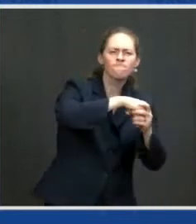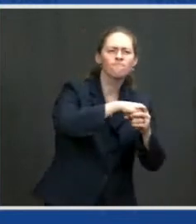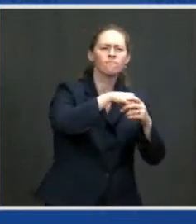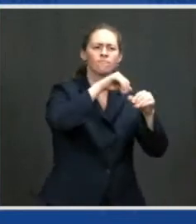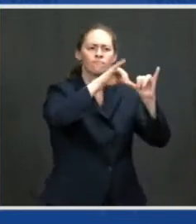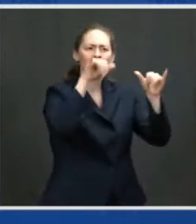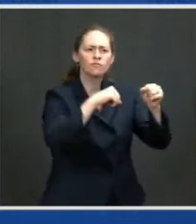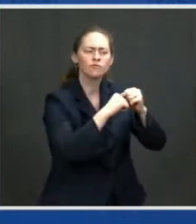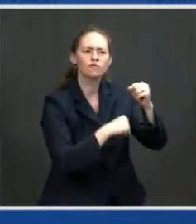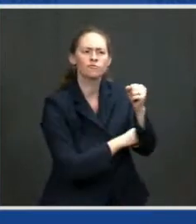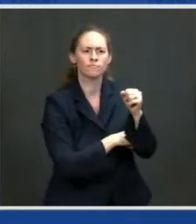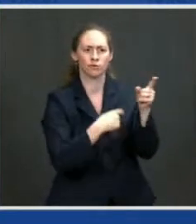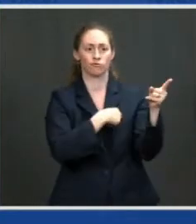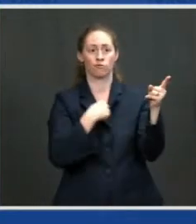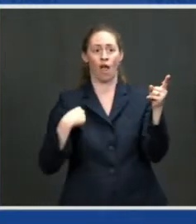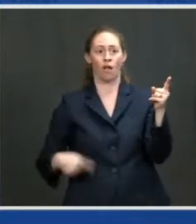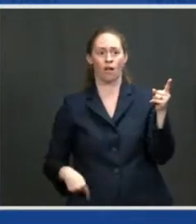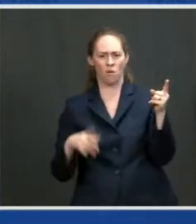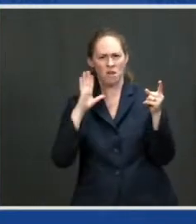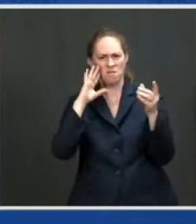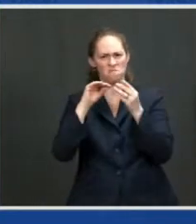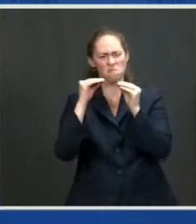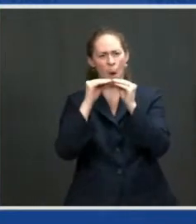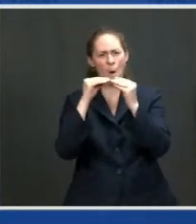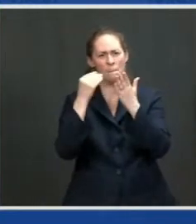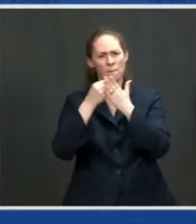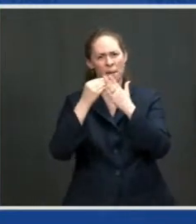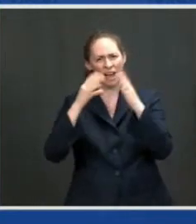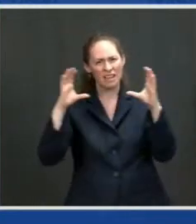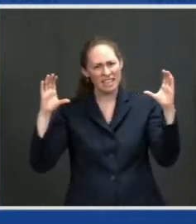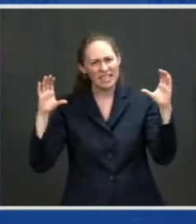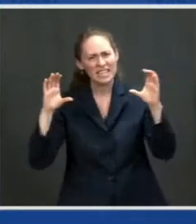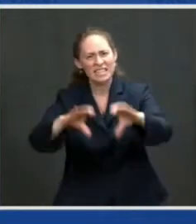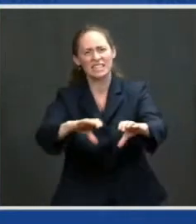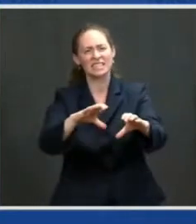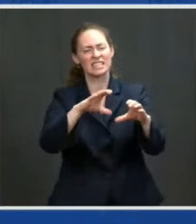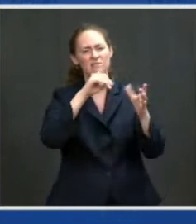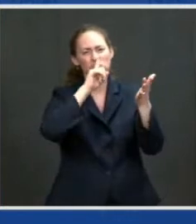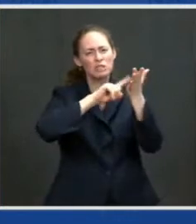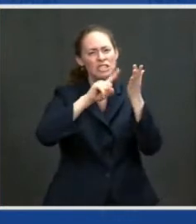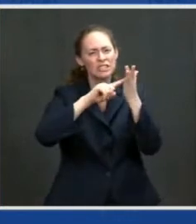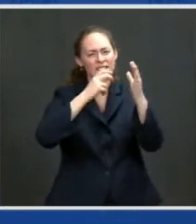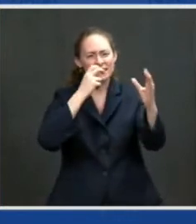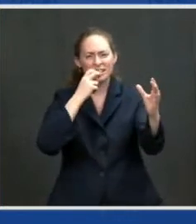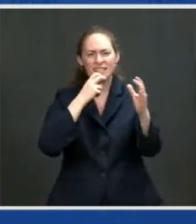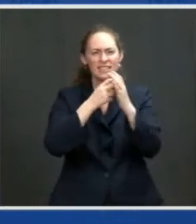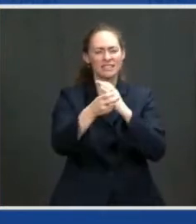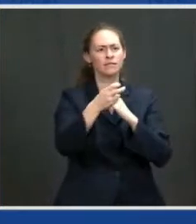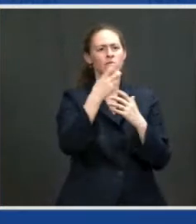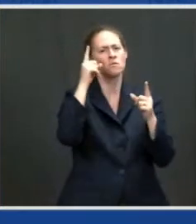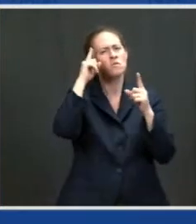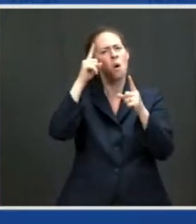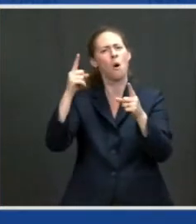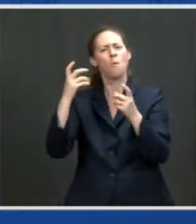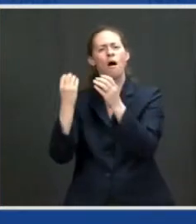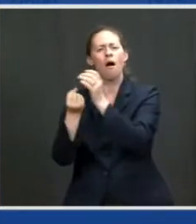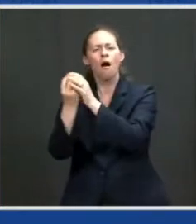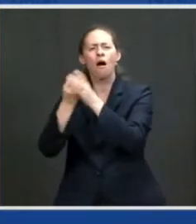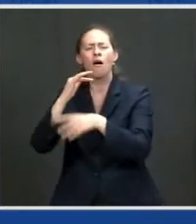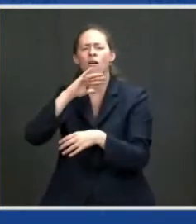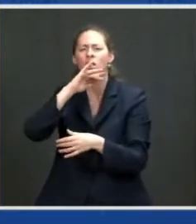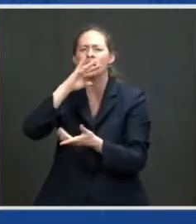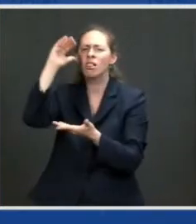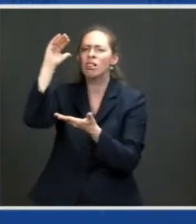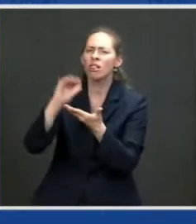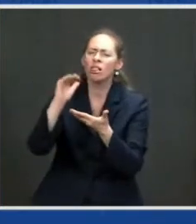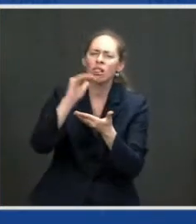spending dramatically. Japan is making huge investments in reducing carbon emissions and building out the digital capacity they have.